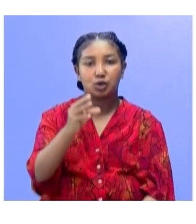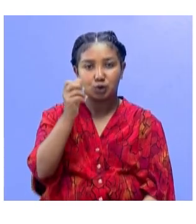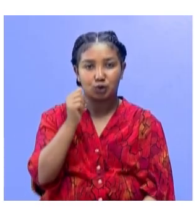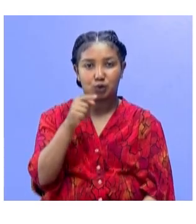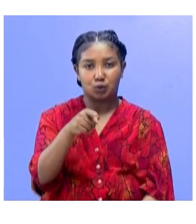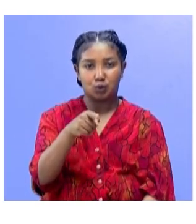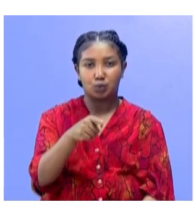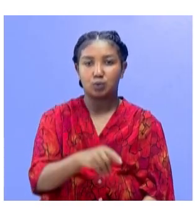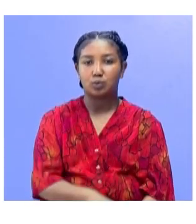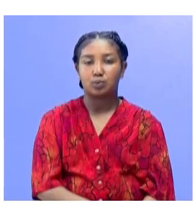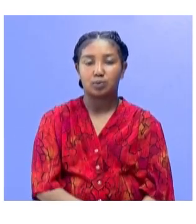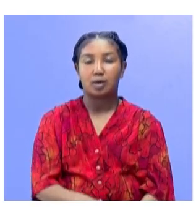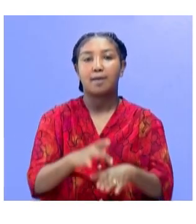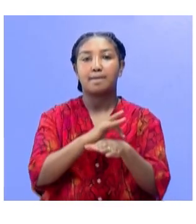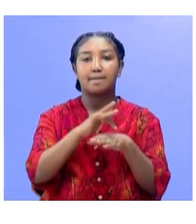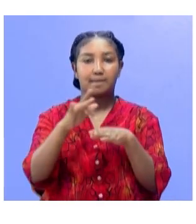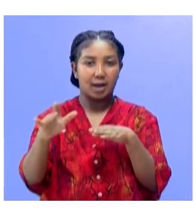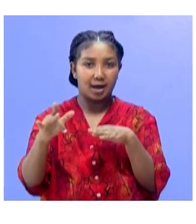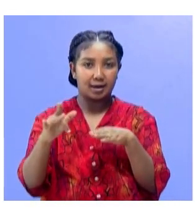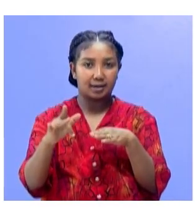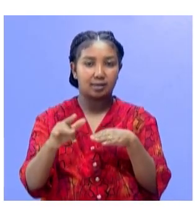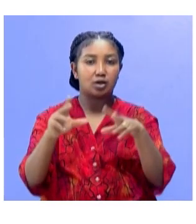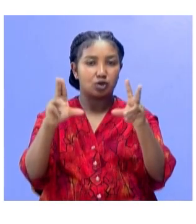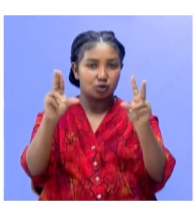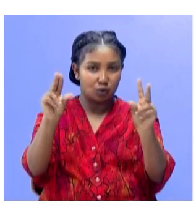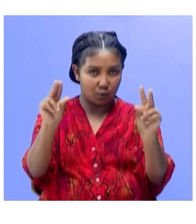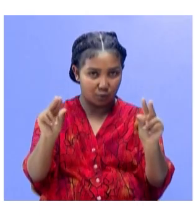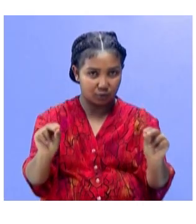you blank not